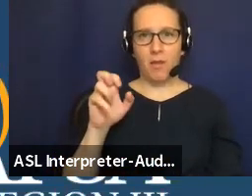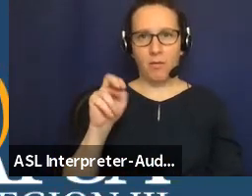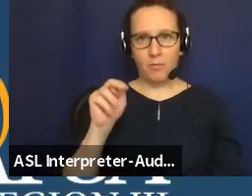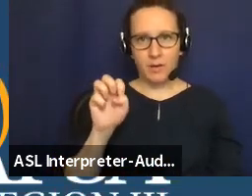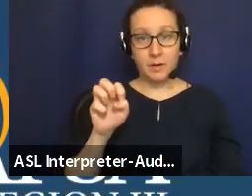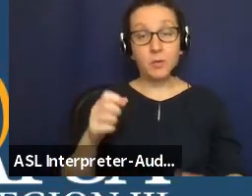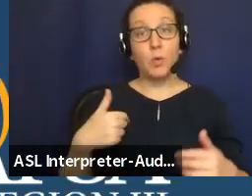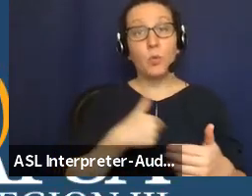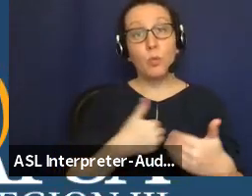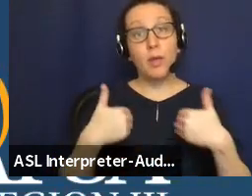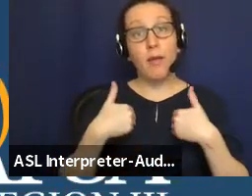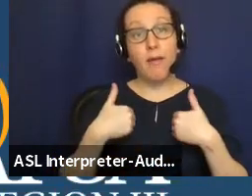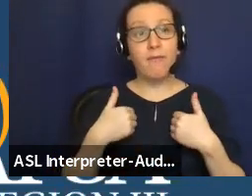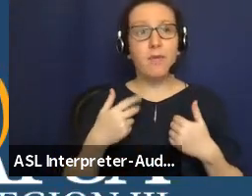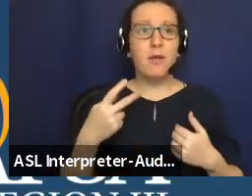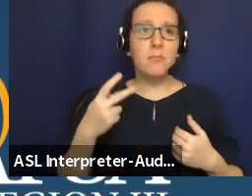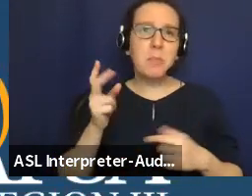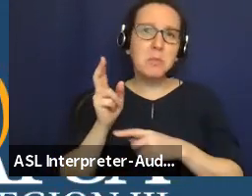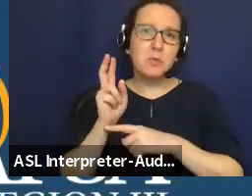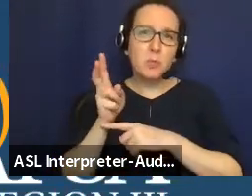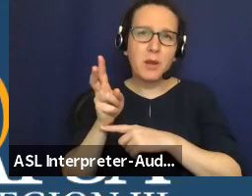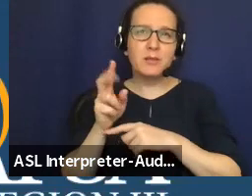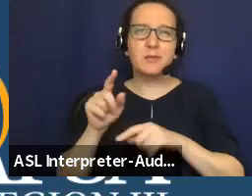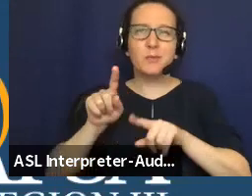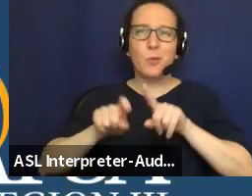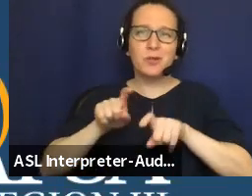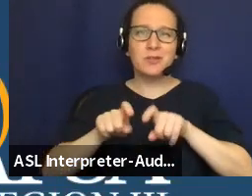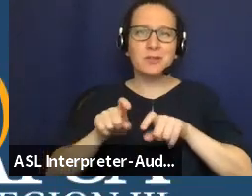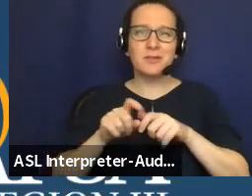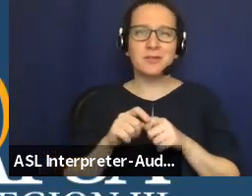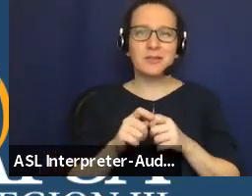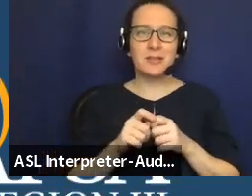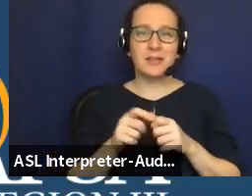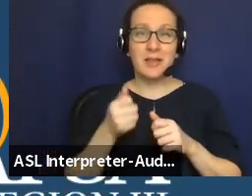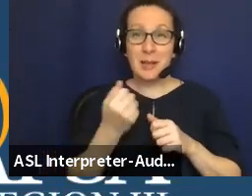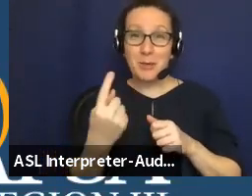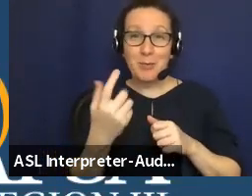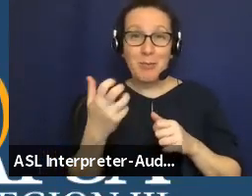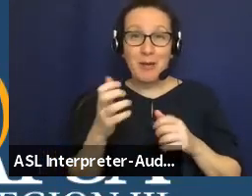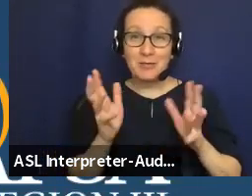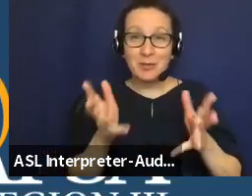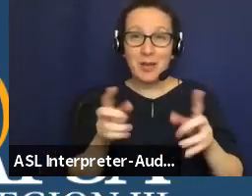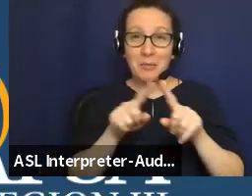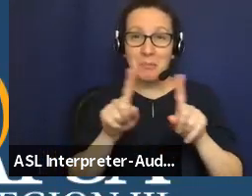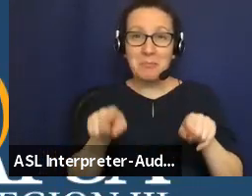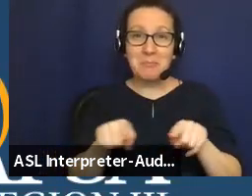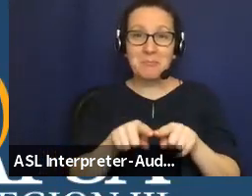we have a couple minutes of questions. Does anyone want to chat anything in?